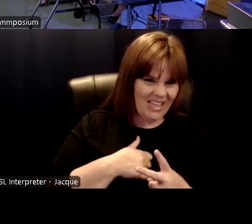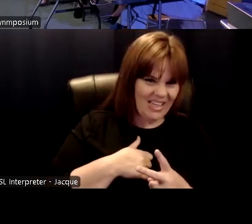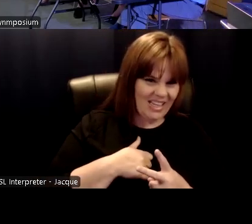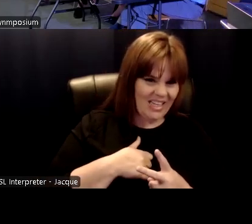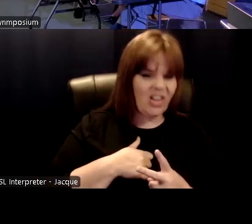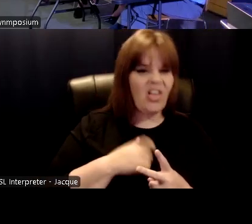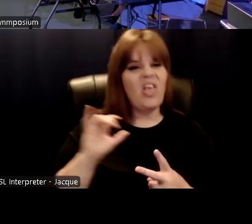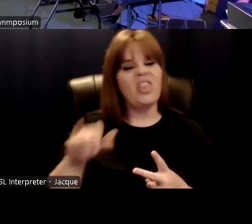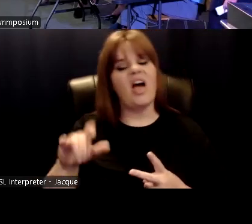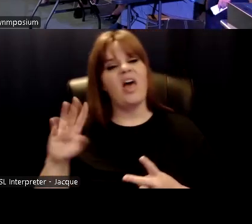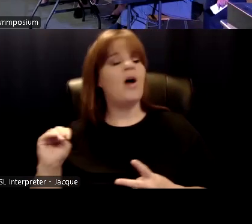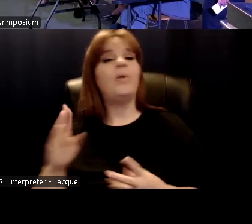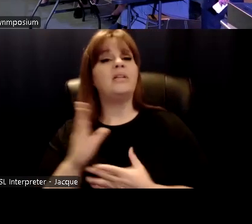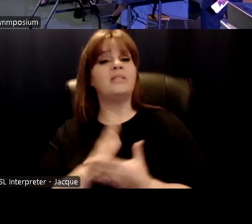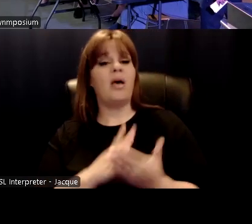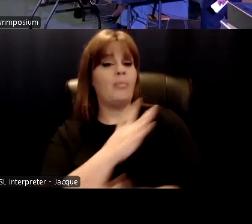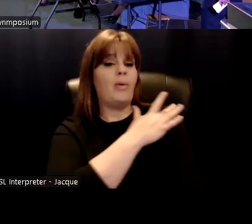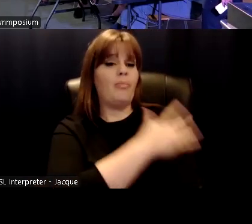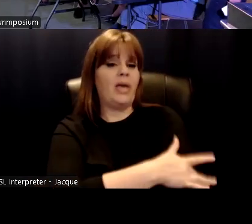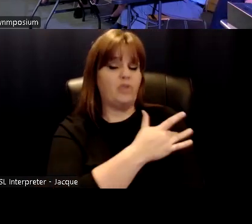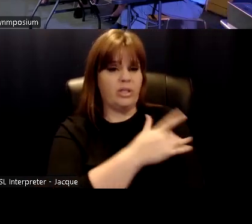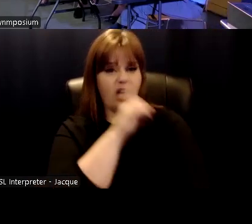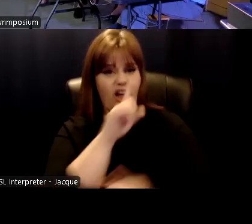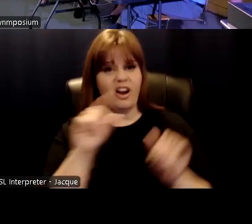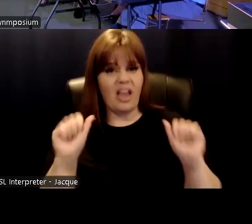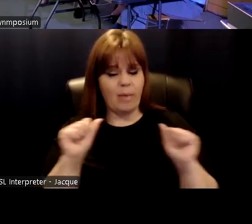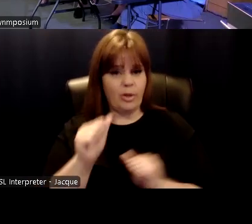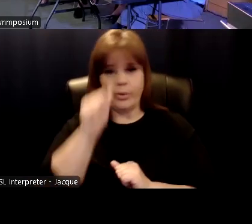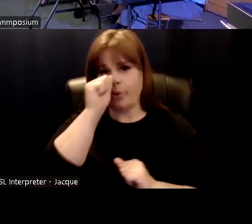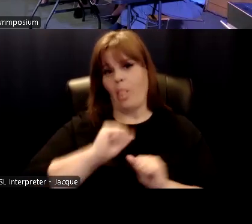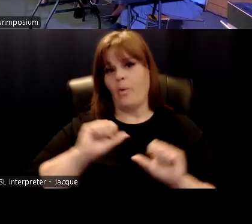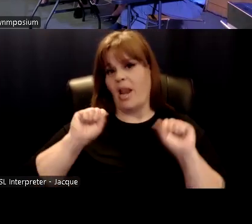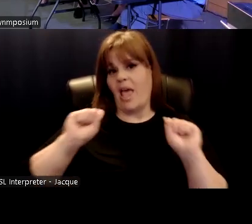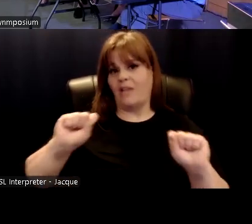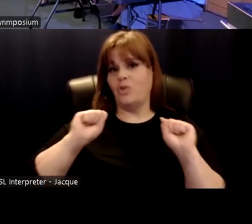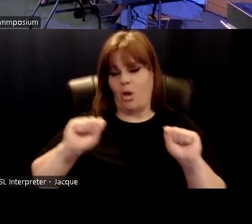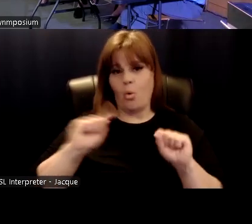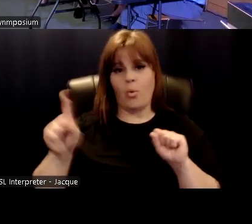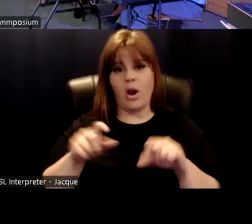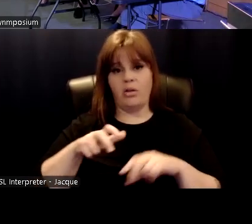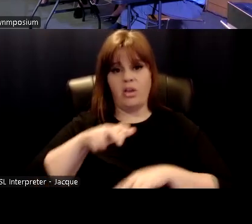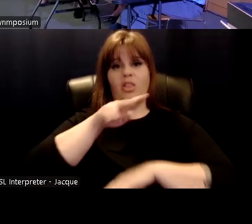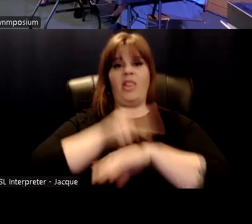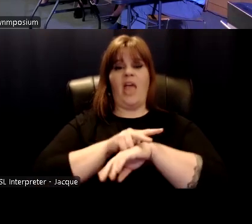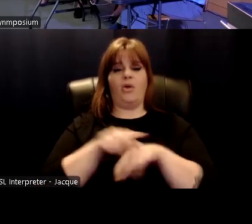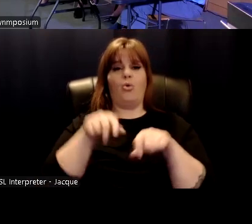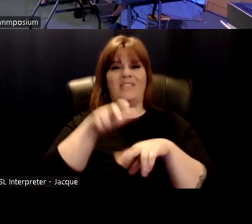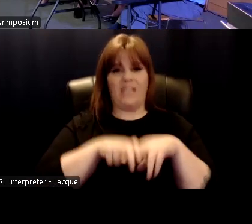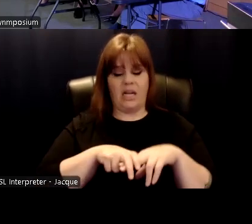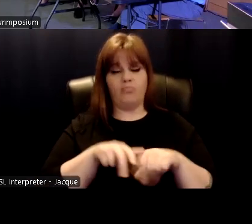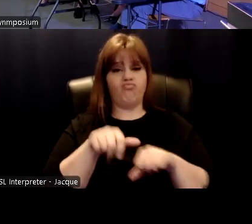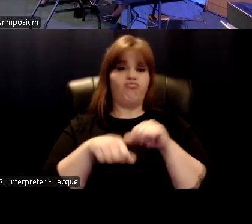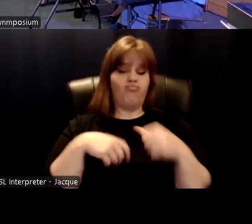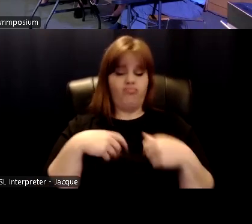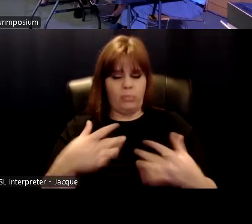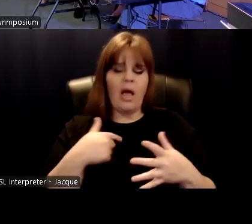that some patients are able to tolerate exercises where they're recumbent. I usually